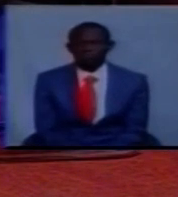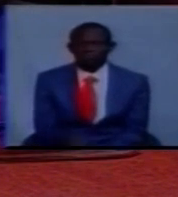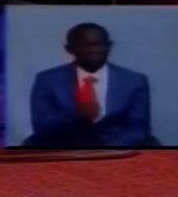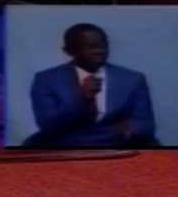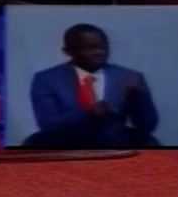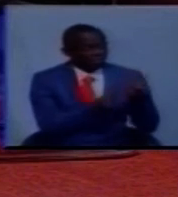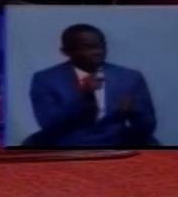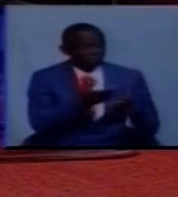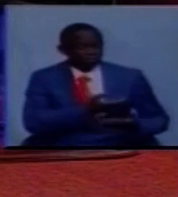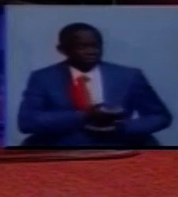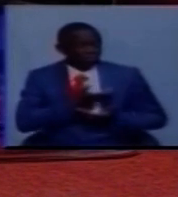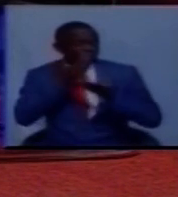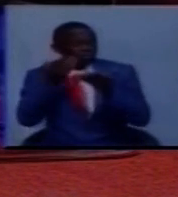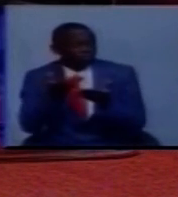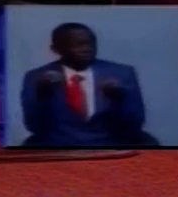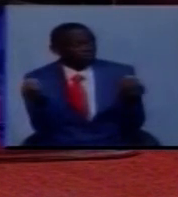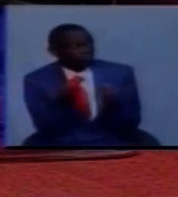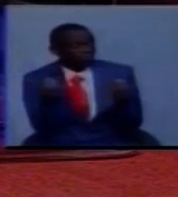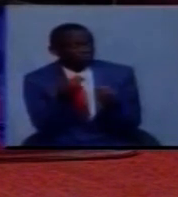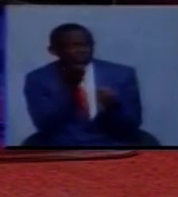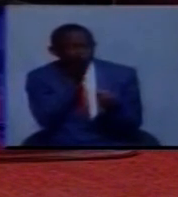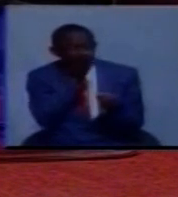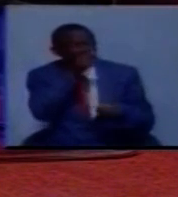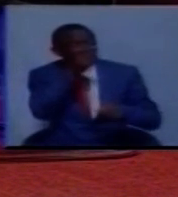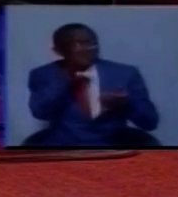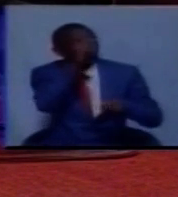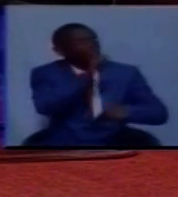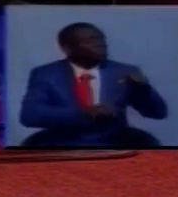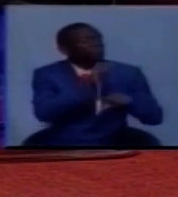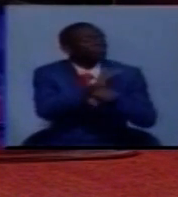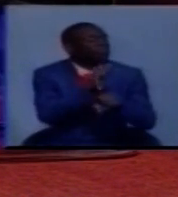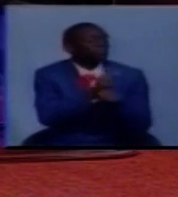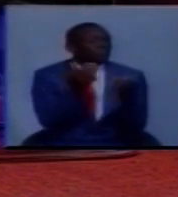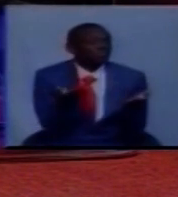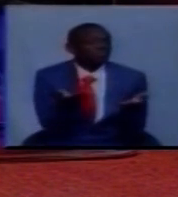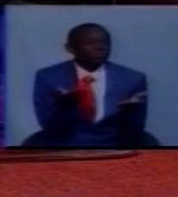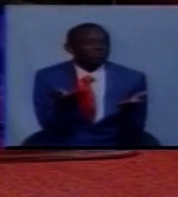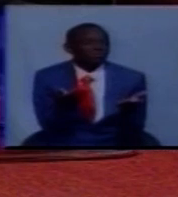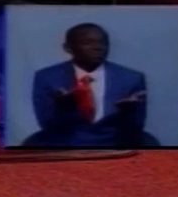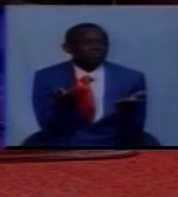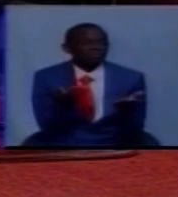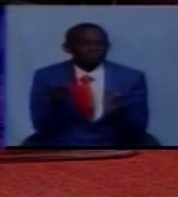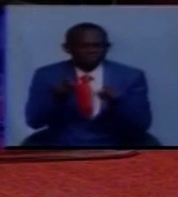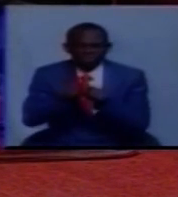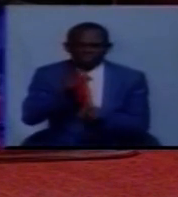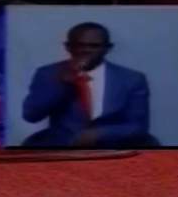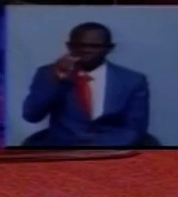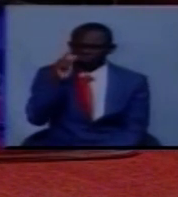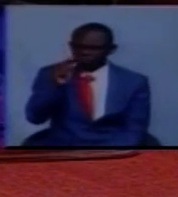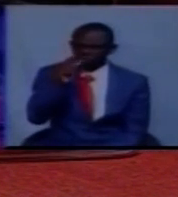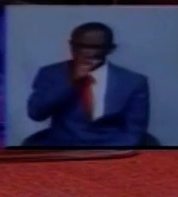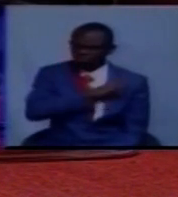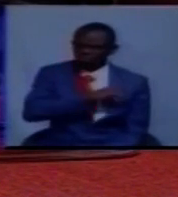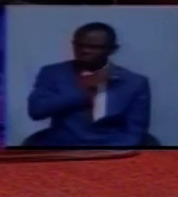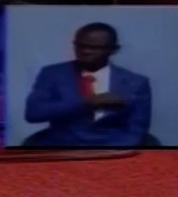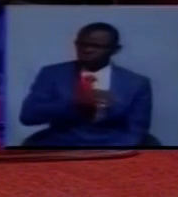even the small little income that they get. We've seen this in where you have the minimum wage issue, which is not fully implemented in a number